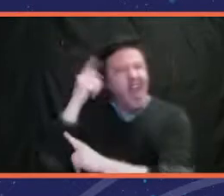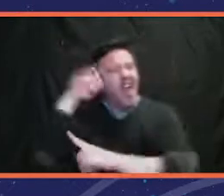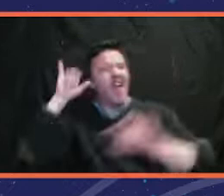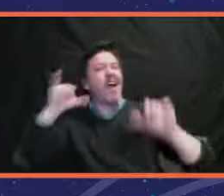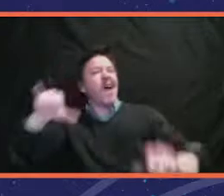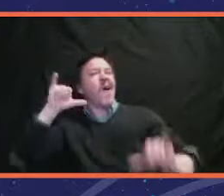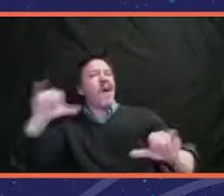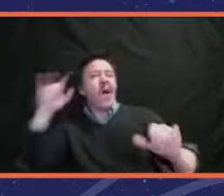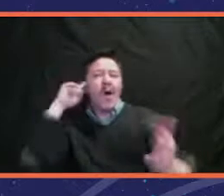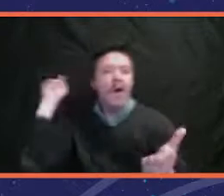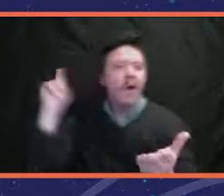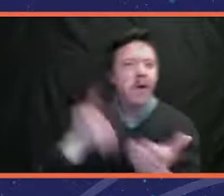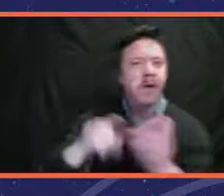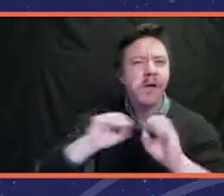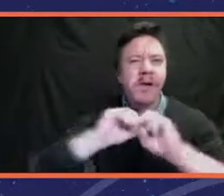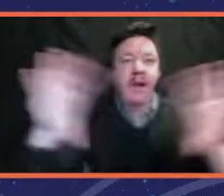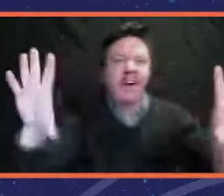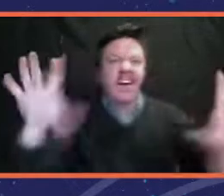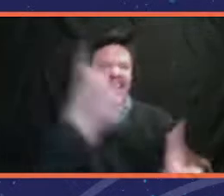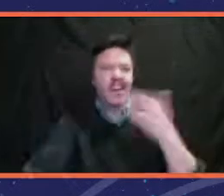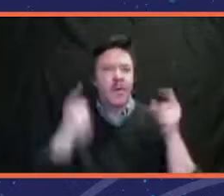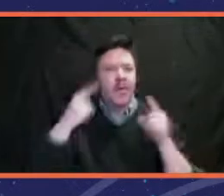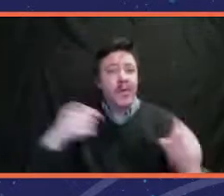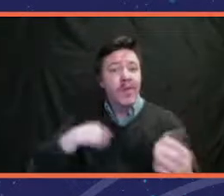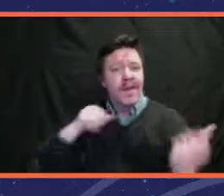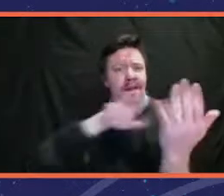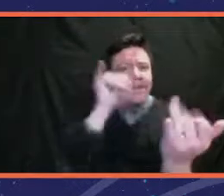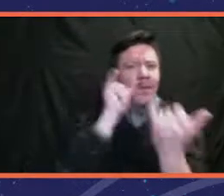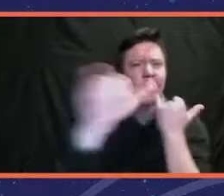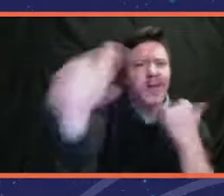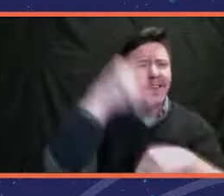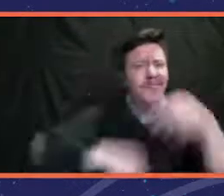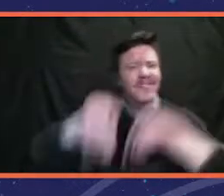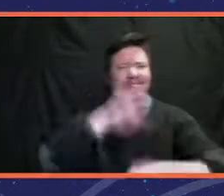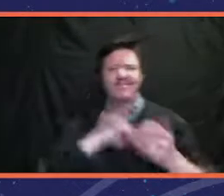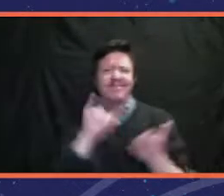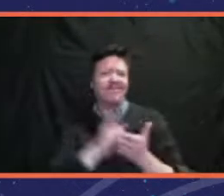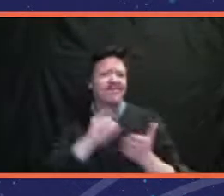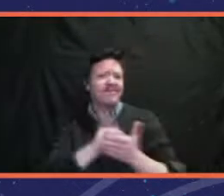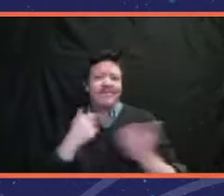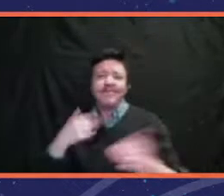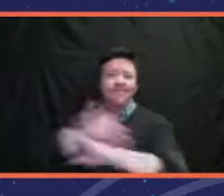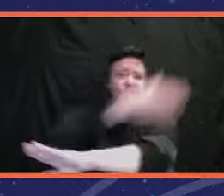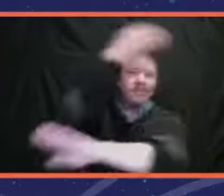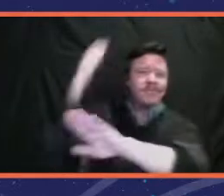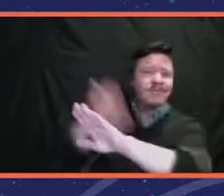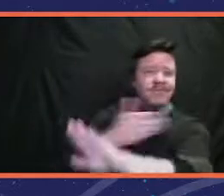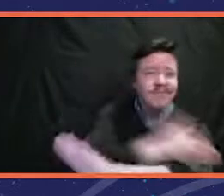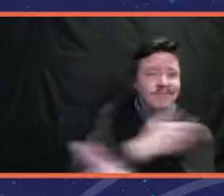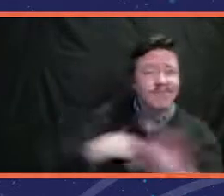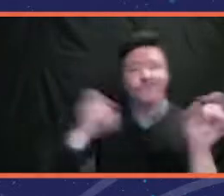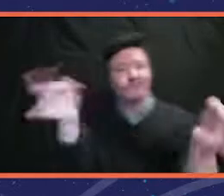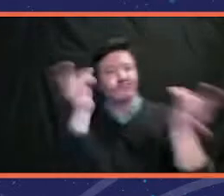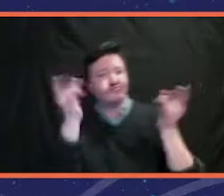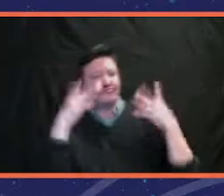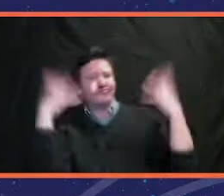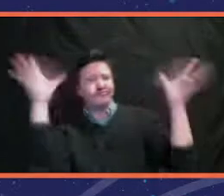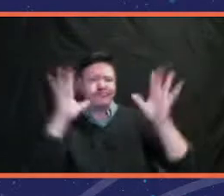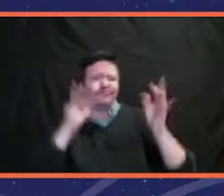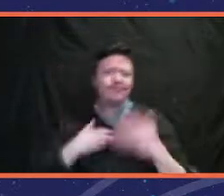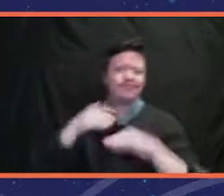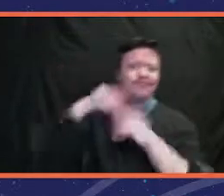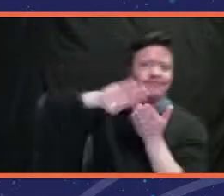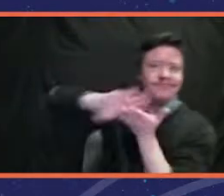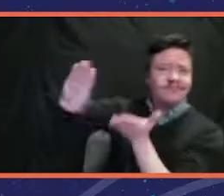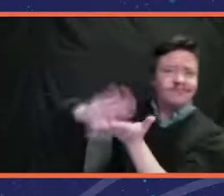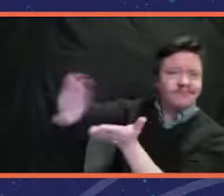we're never back, whenever they say it, it works, so it get better. Ain't a problem without a solution. Never been a better to